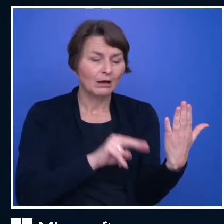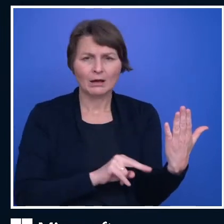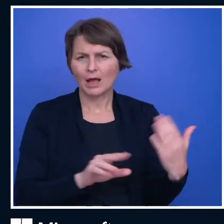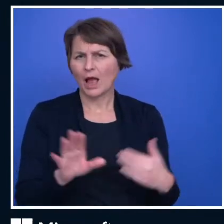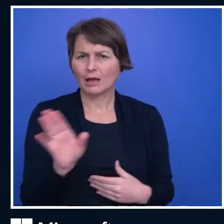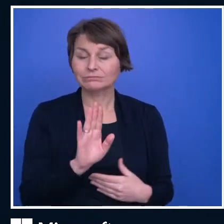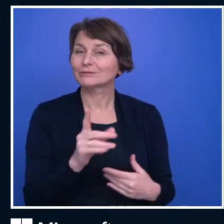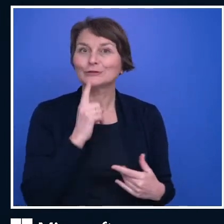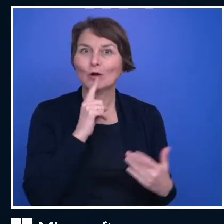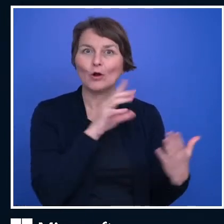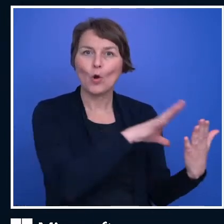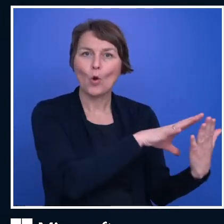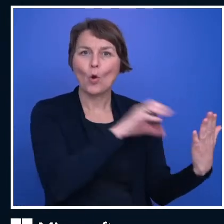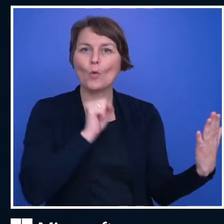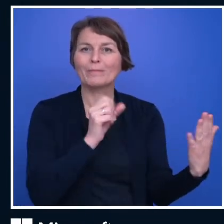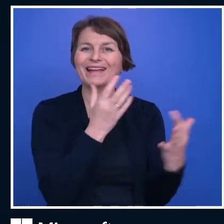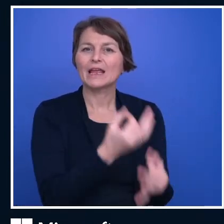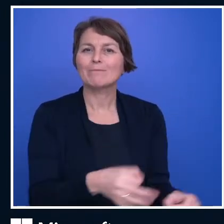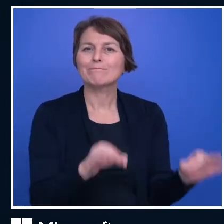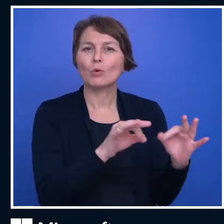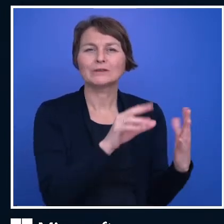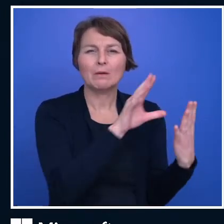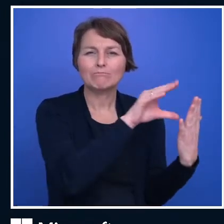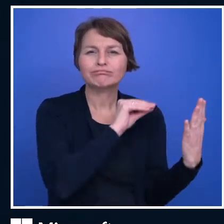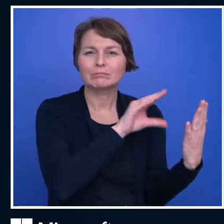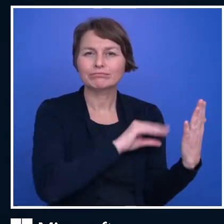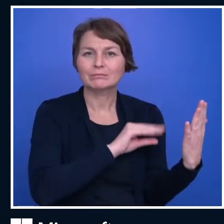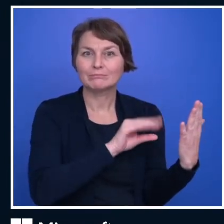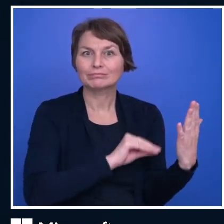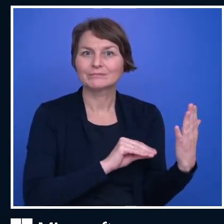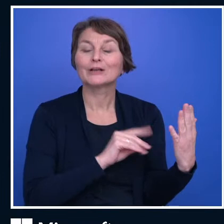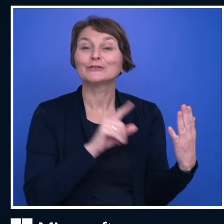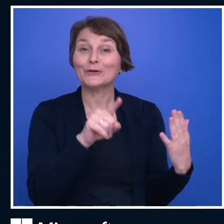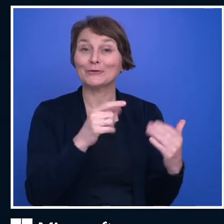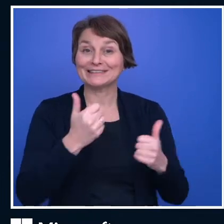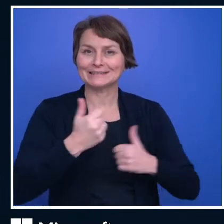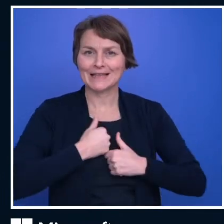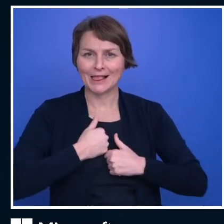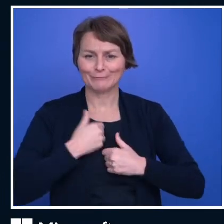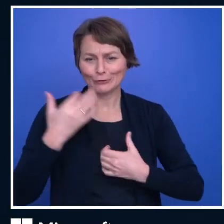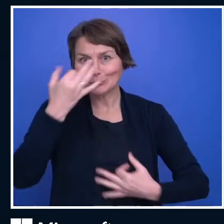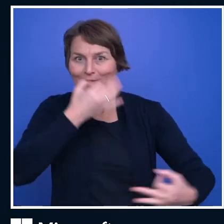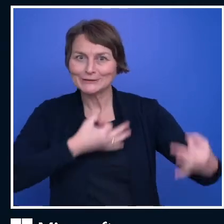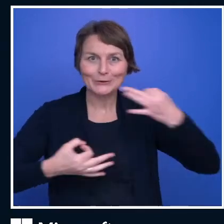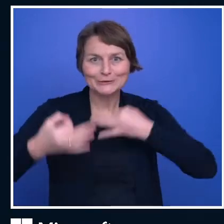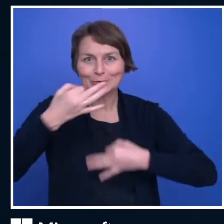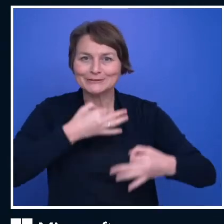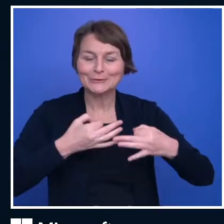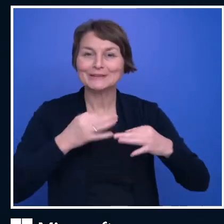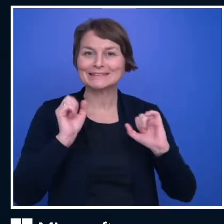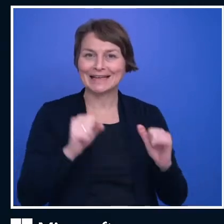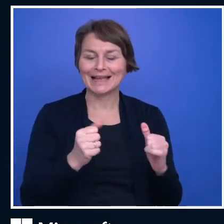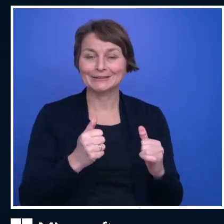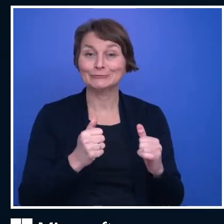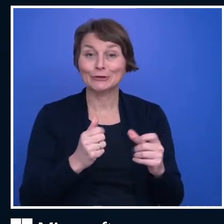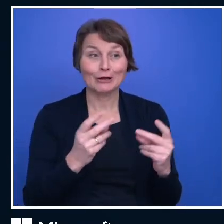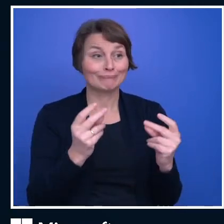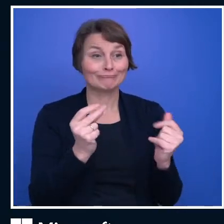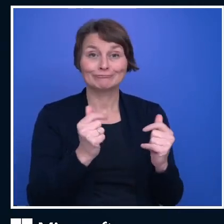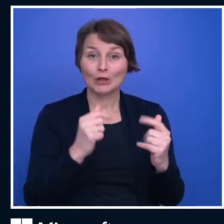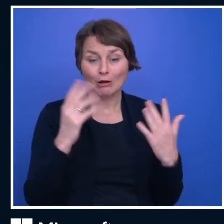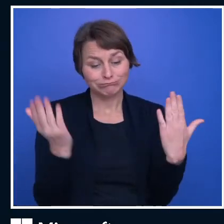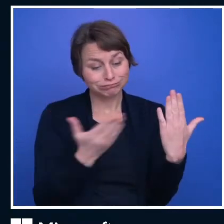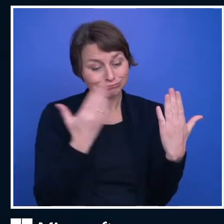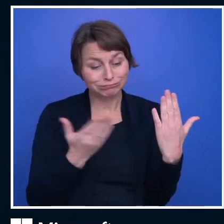important sentences from your notes, and then you could create a quiz from it. If you go through the quiz, you would automatically go through your notes, which makes